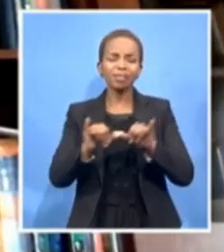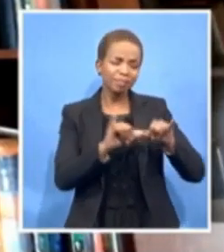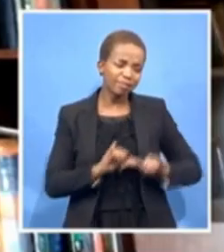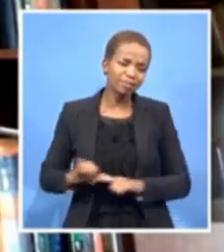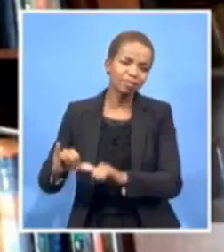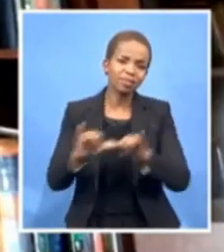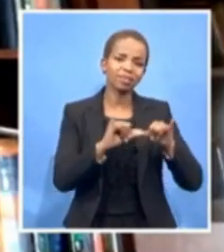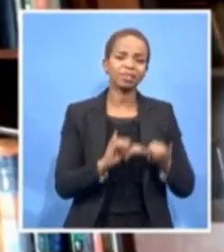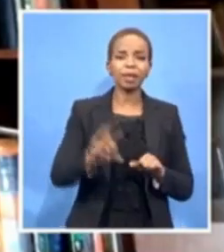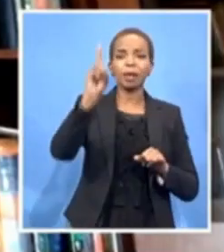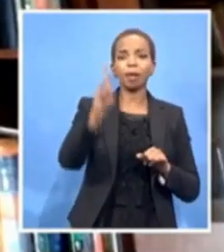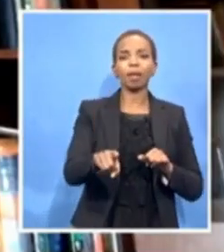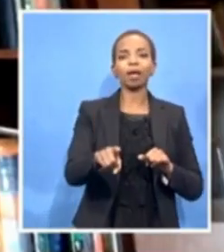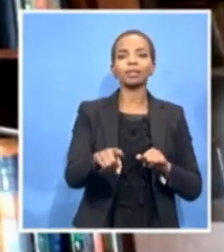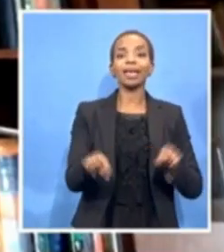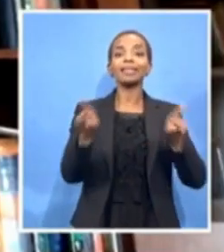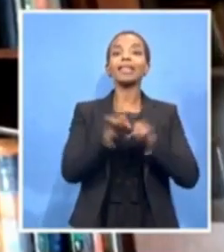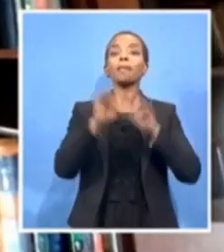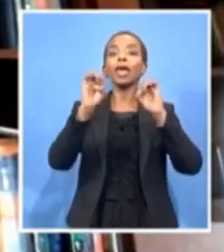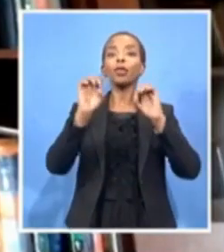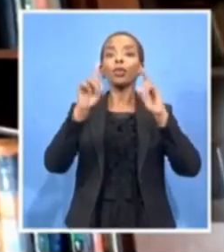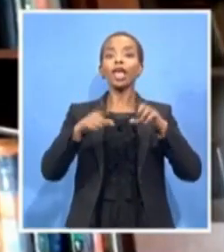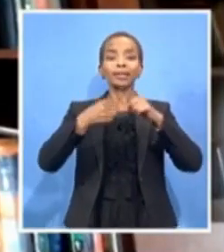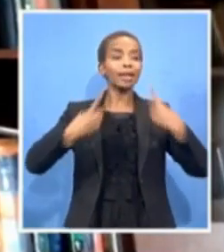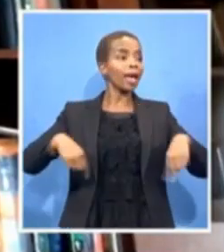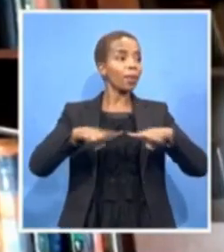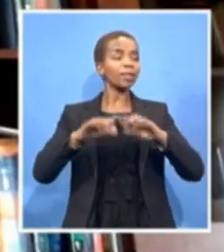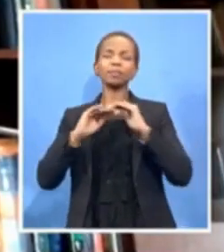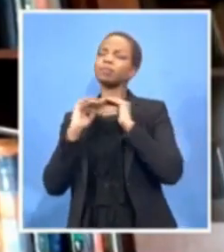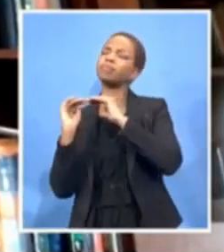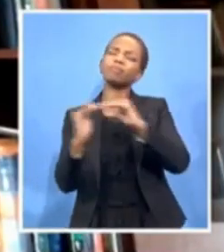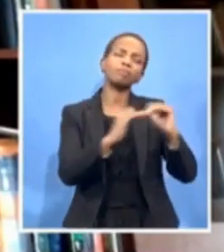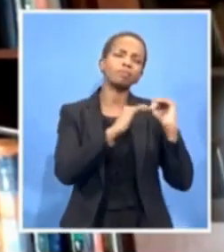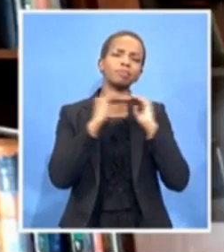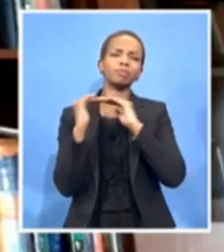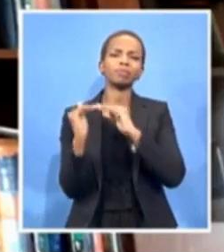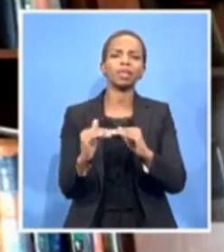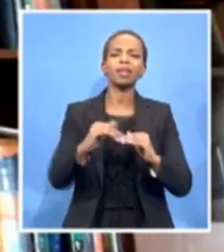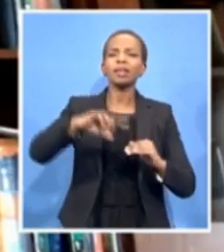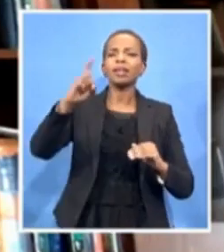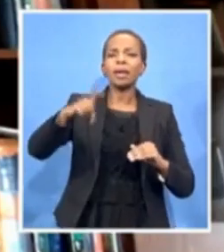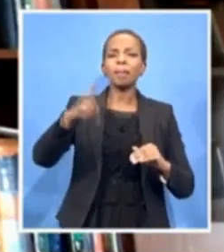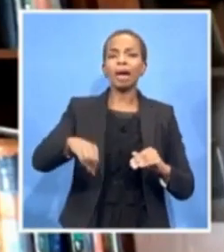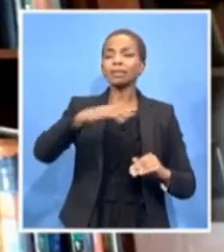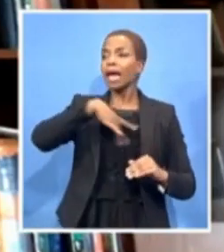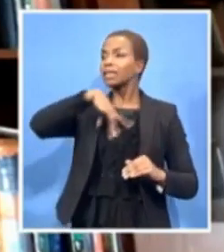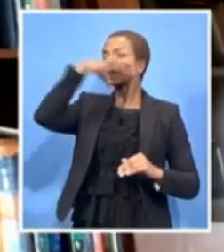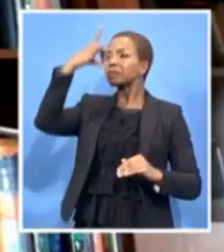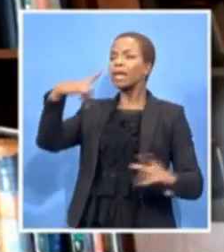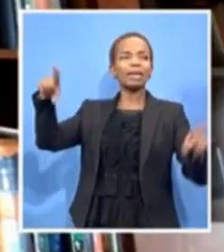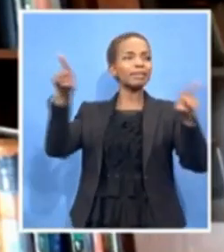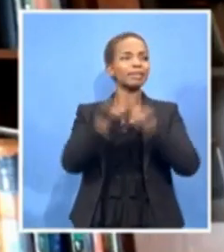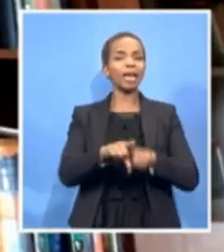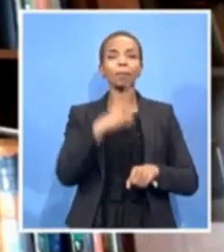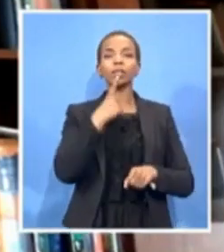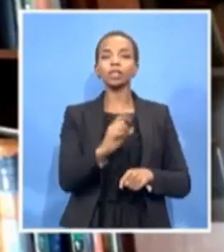education, a spirit which says that all the resources of Africa will be utilized for the benefit of